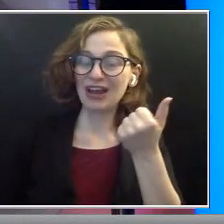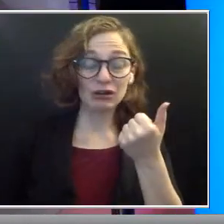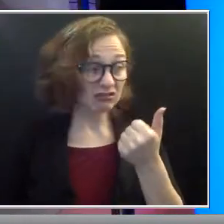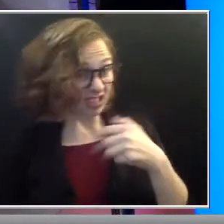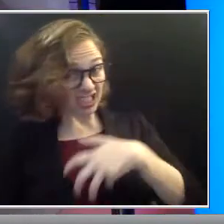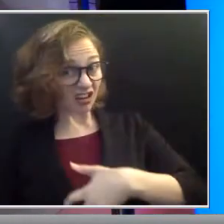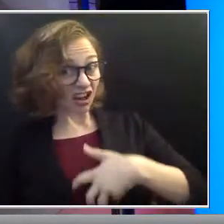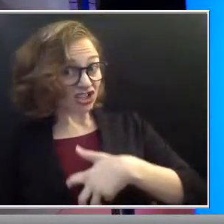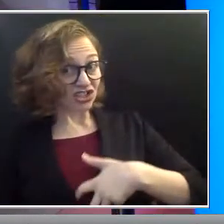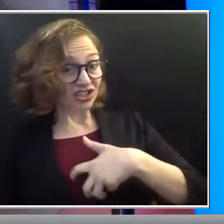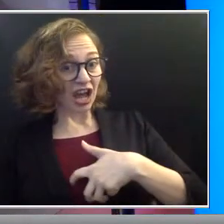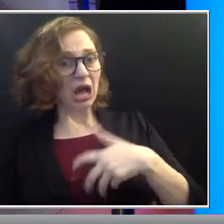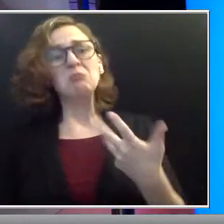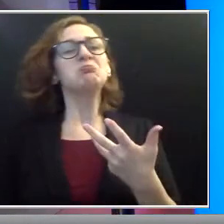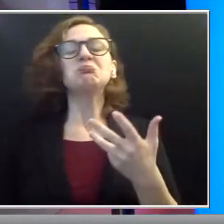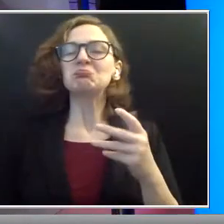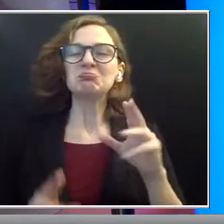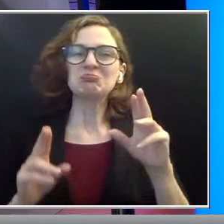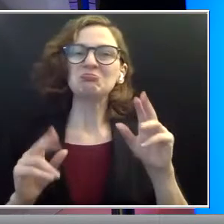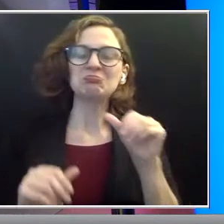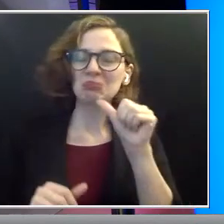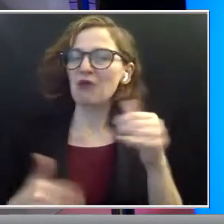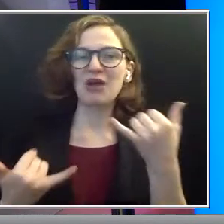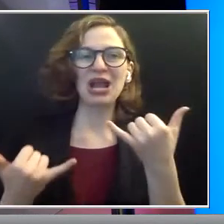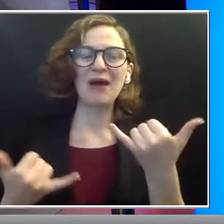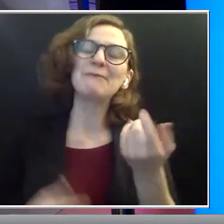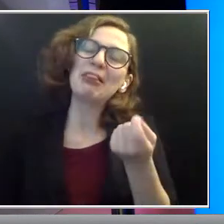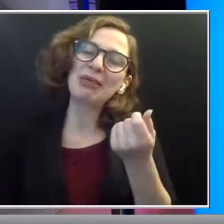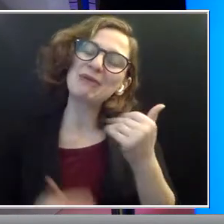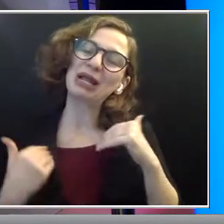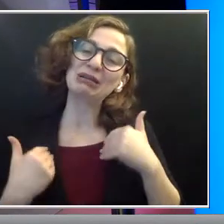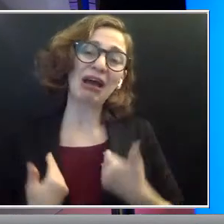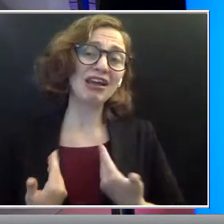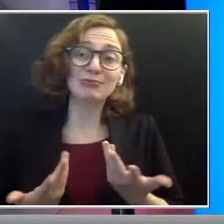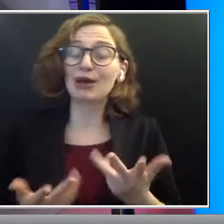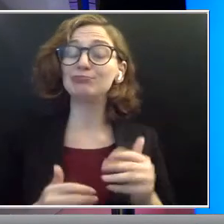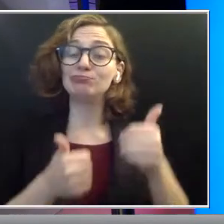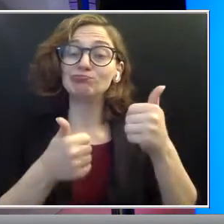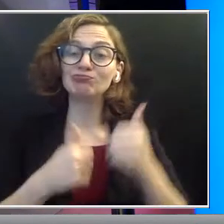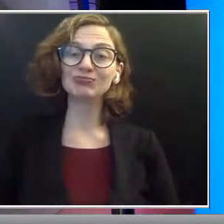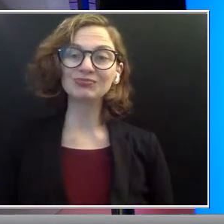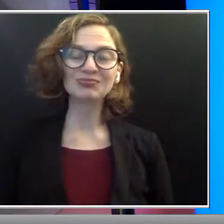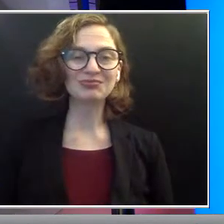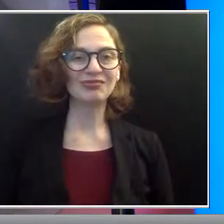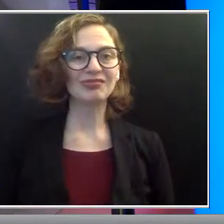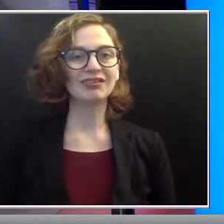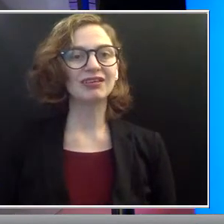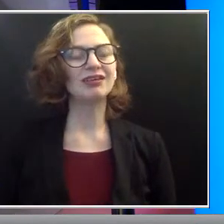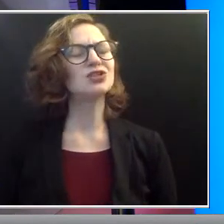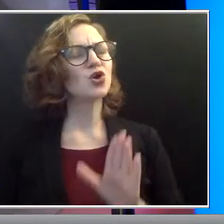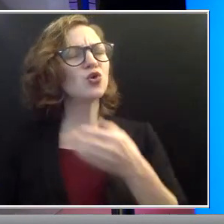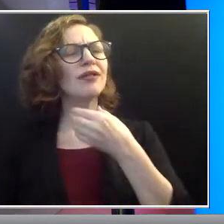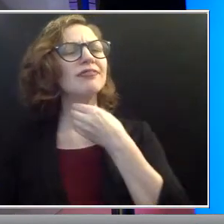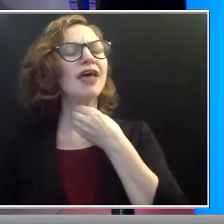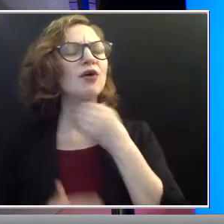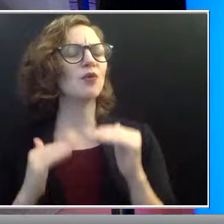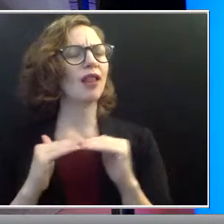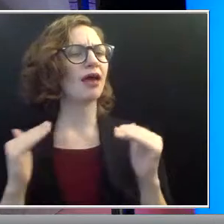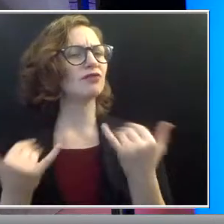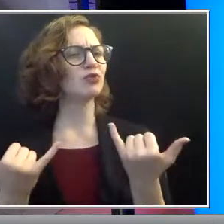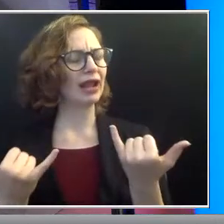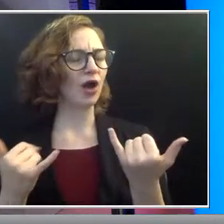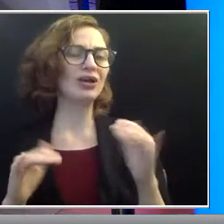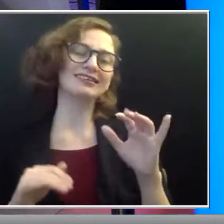bit tired, but other than that, I feel great. And what's the status of your thyroid levels now? Because those can go into remission, go up and down.